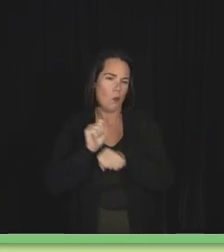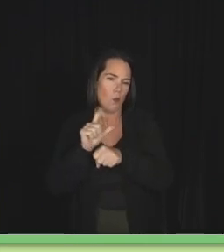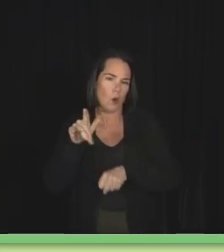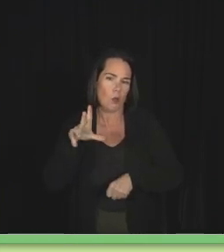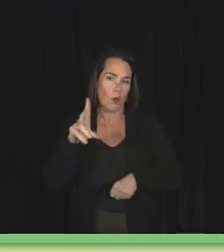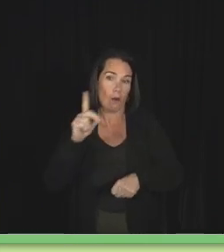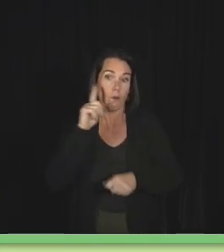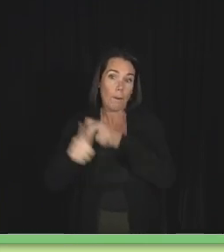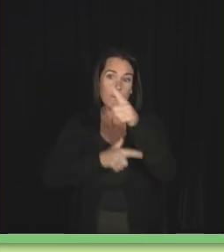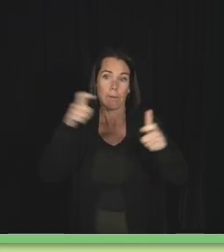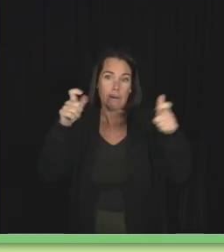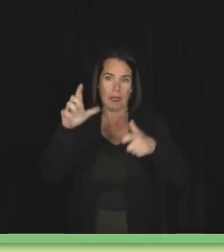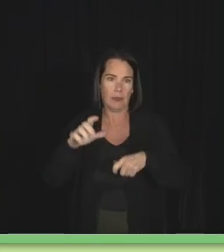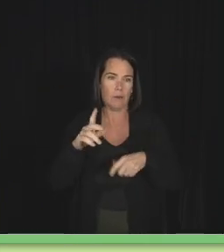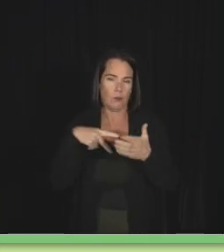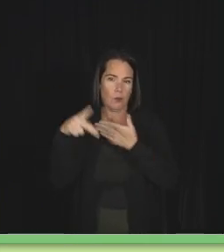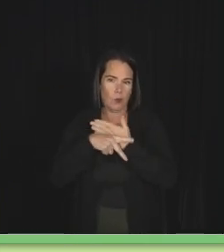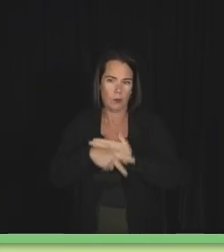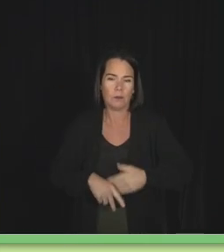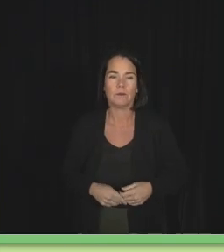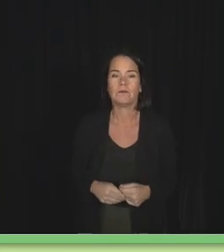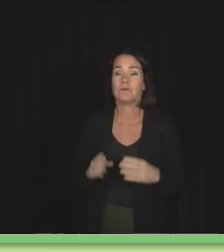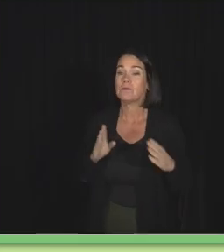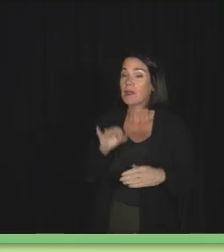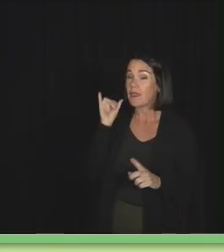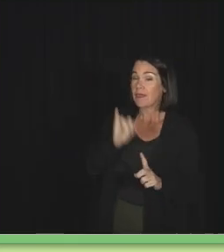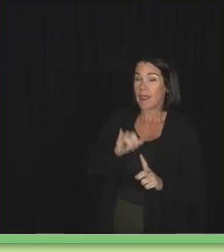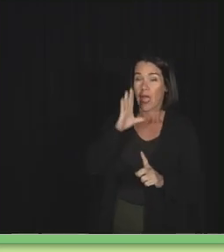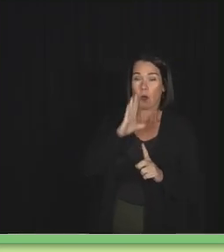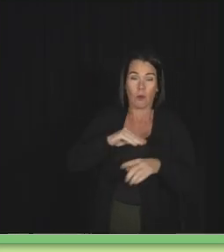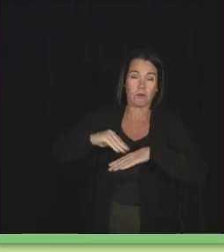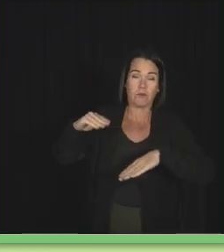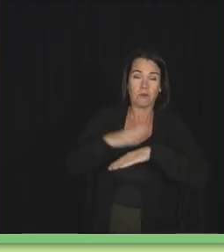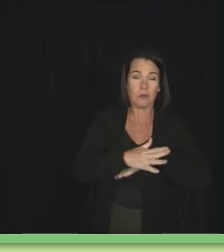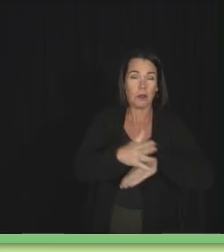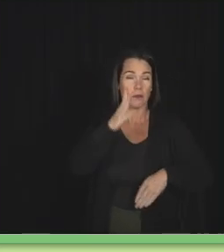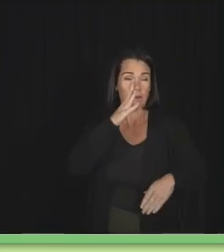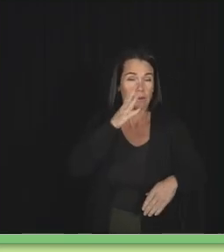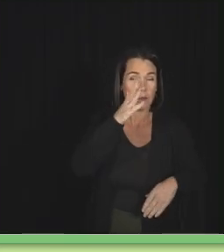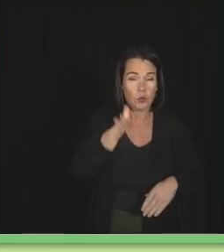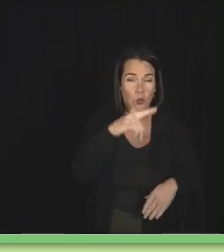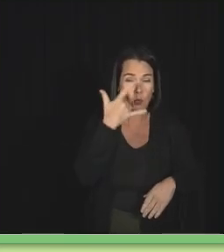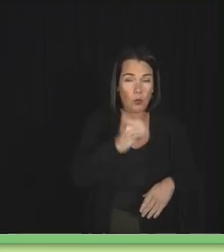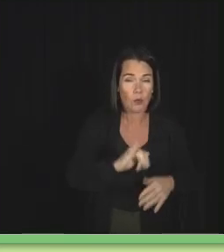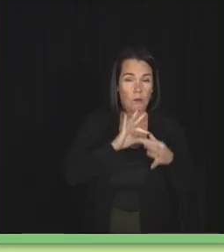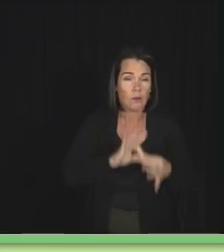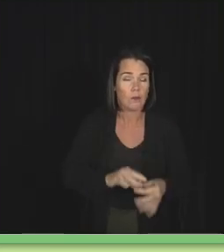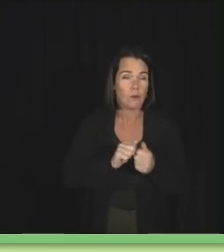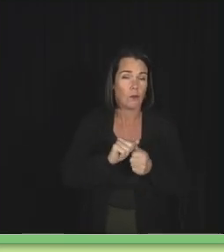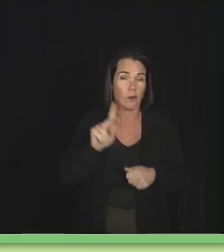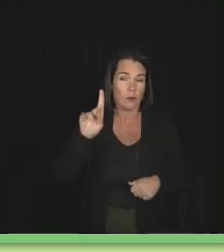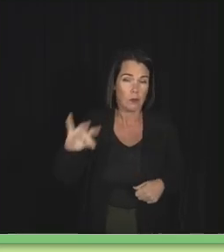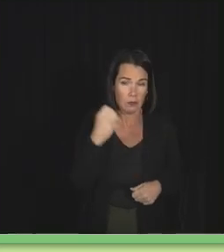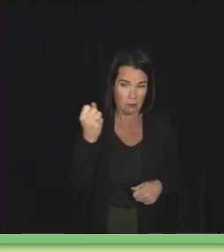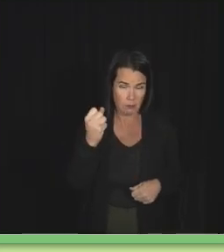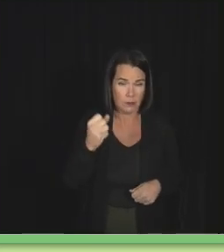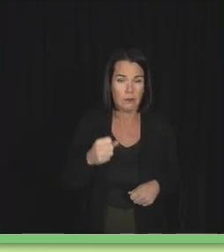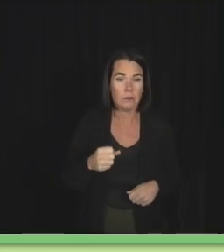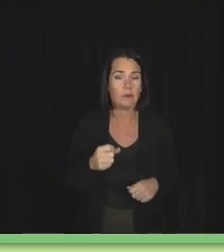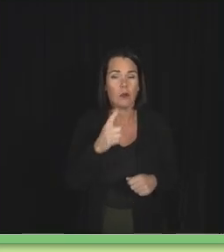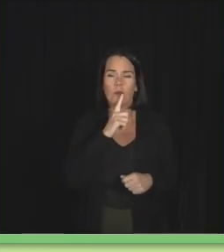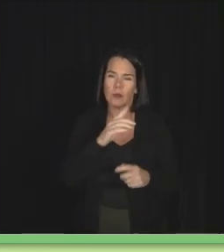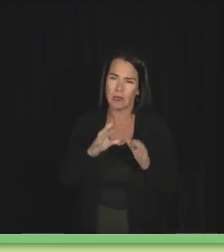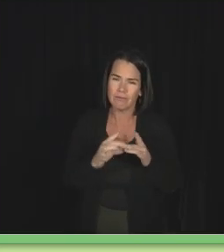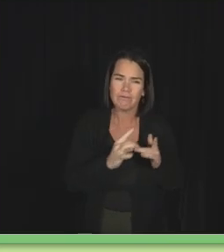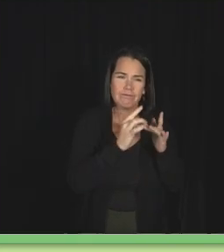scale. And this will shape the path and the road for the future of Kubernetes as well, into the bright